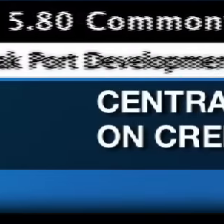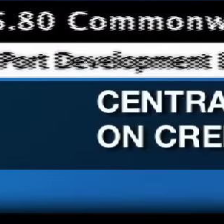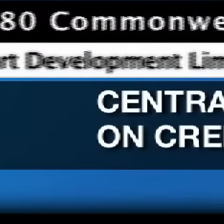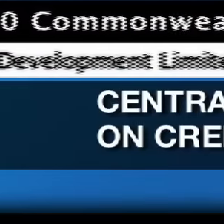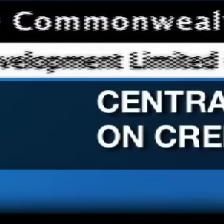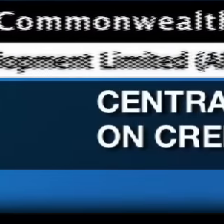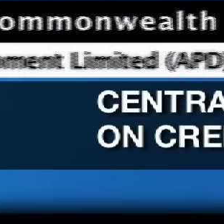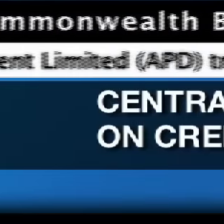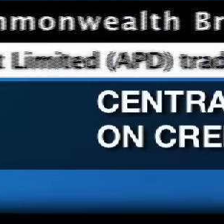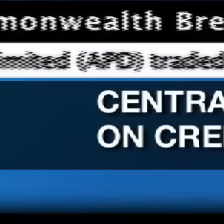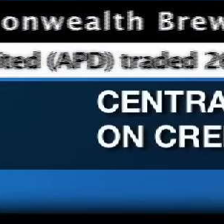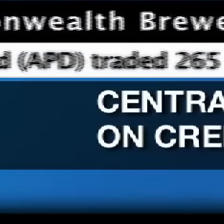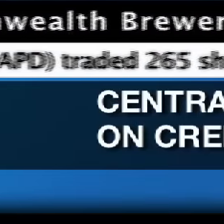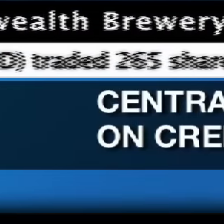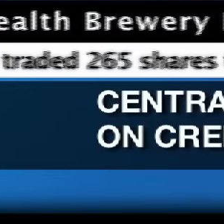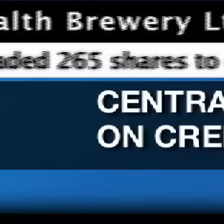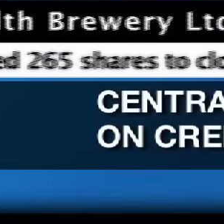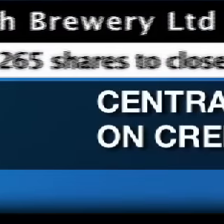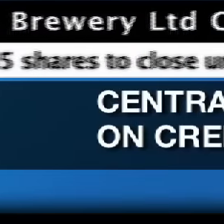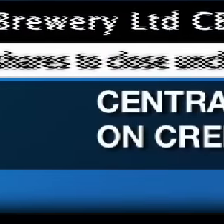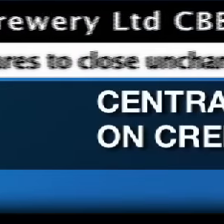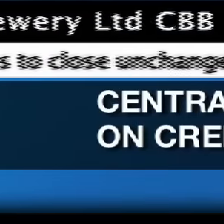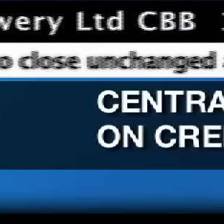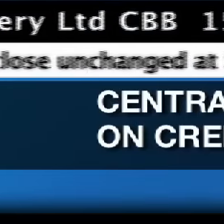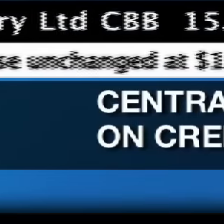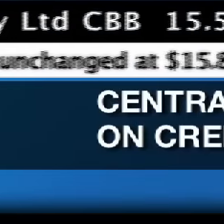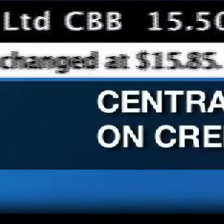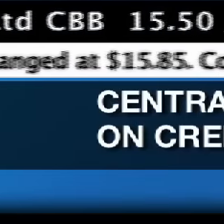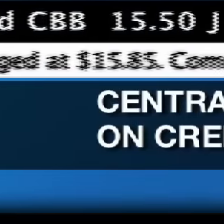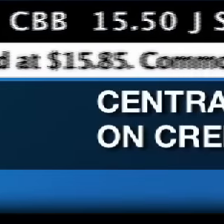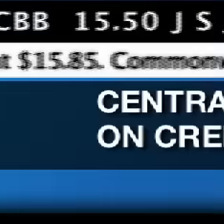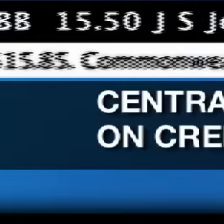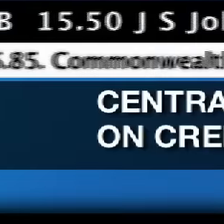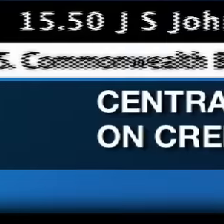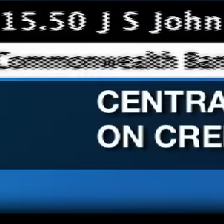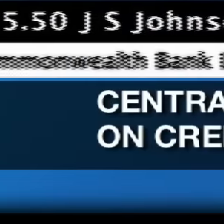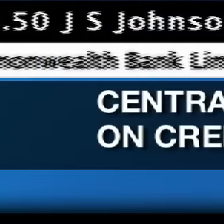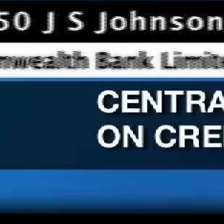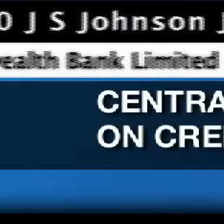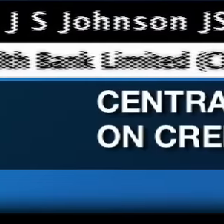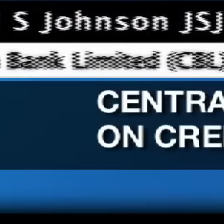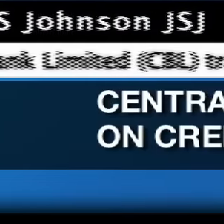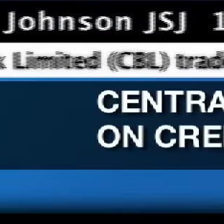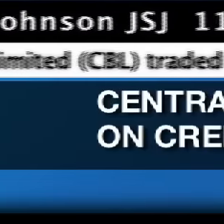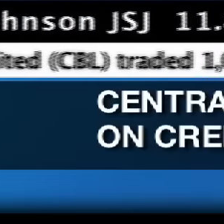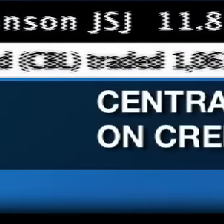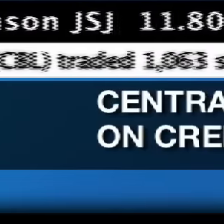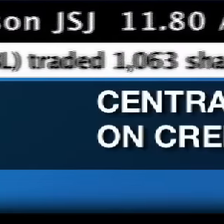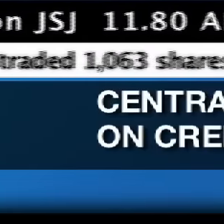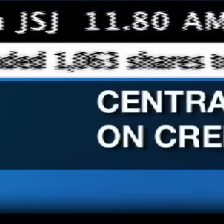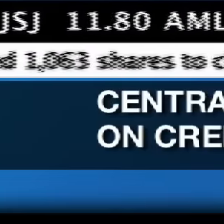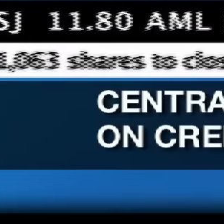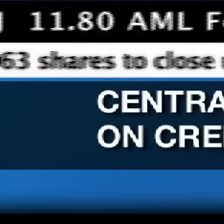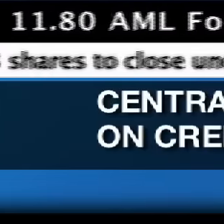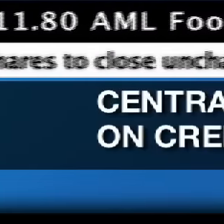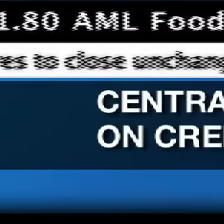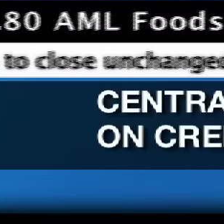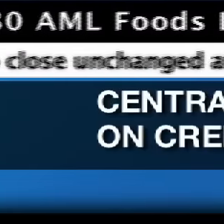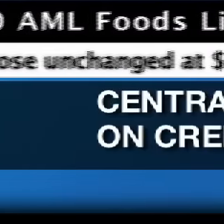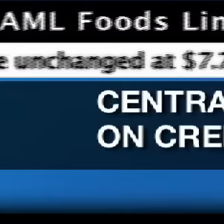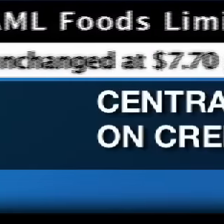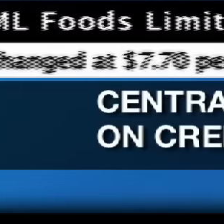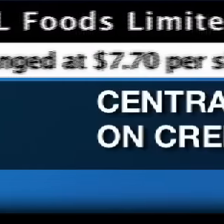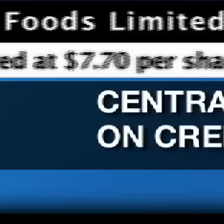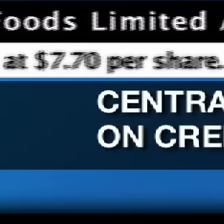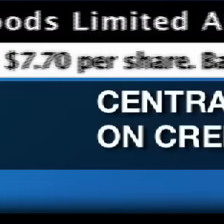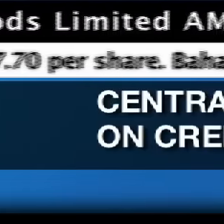even deeper into debt. Craig's comments came as she recently addressed the Nassau Bahamas alumni chapter of the Delta Sigma Theta sorority.